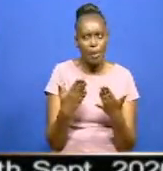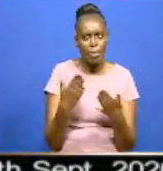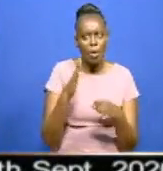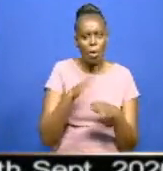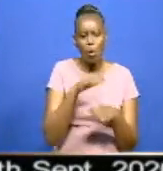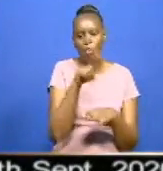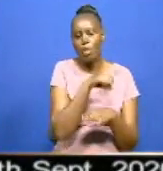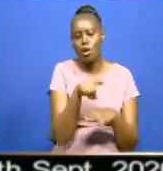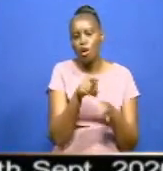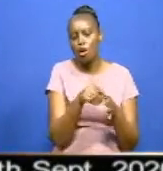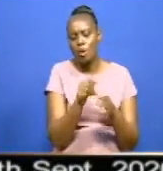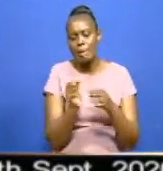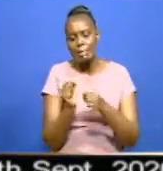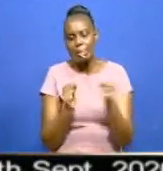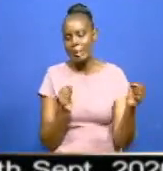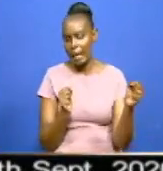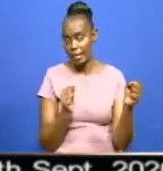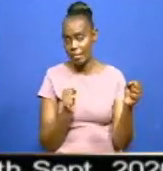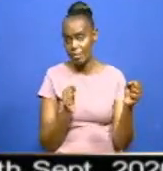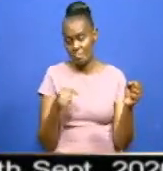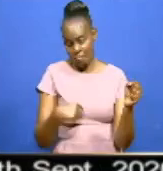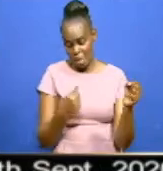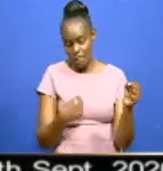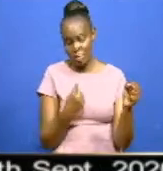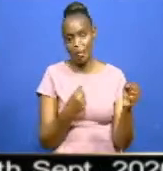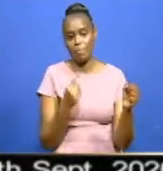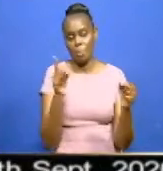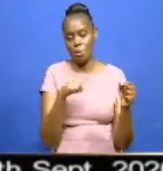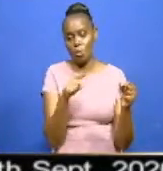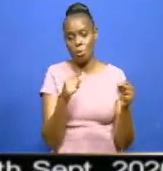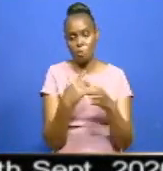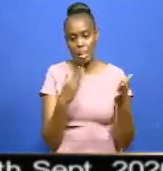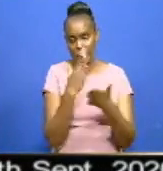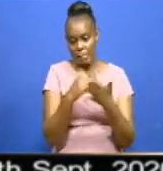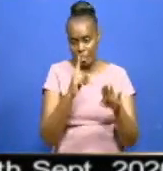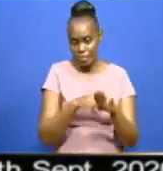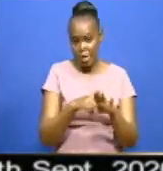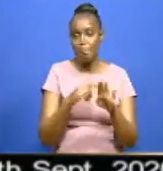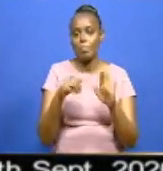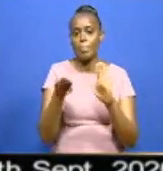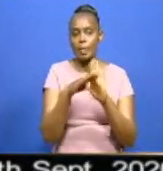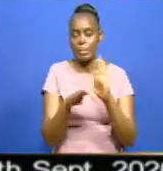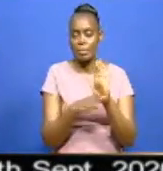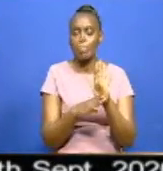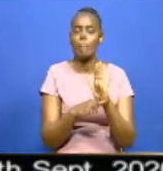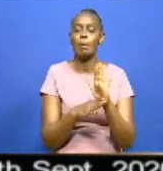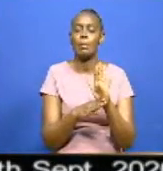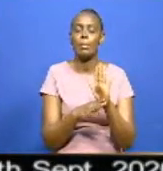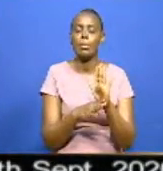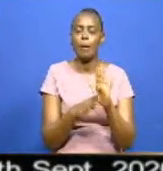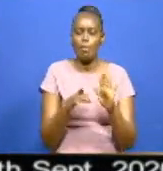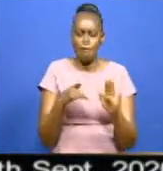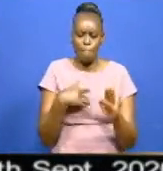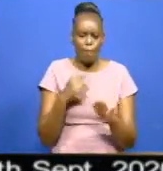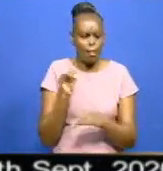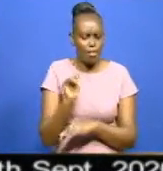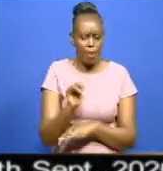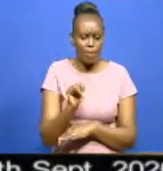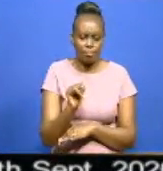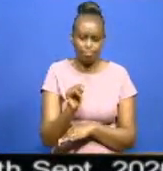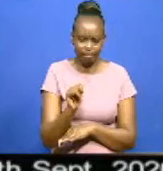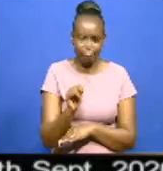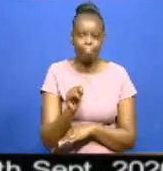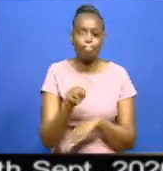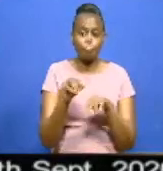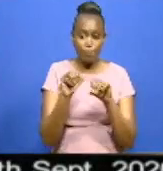wrong side, if you could put it that way, when it comes to the statements. And, Mr. Speaker, I felt that it